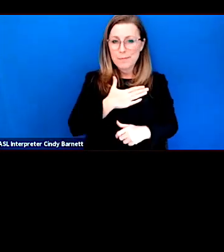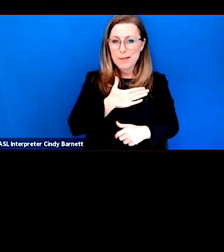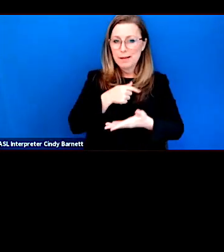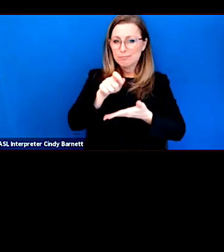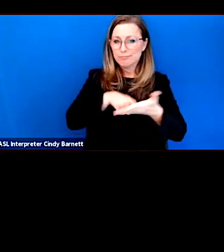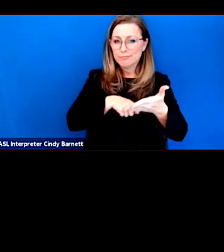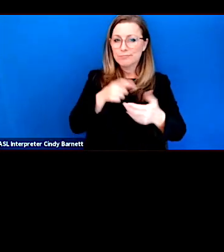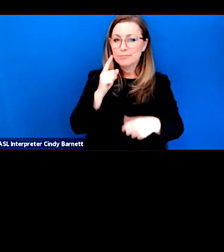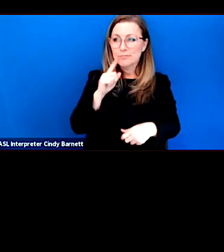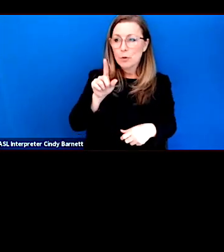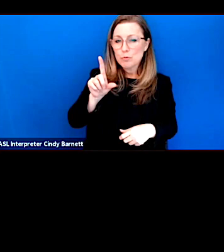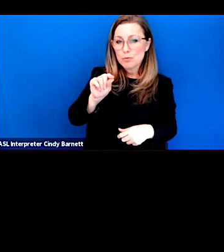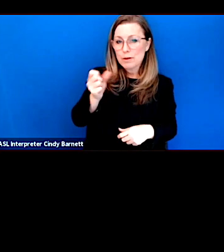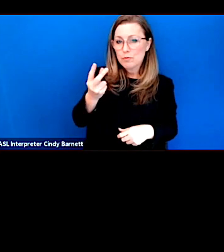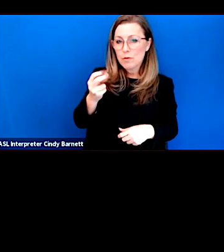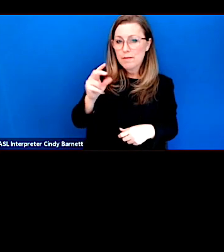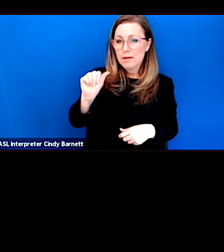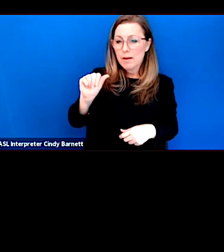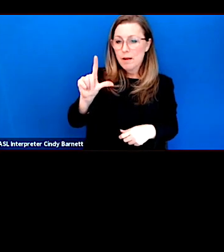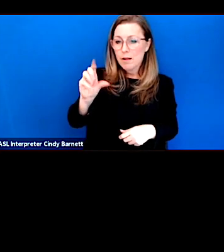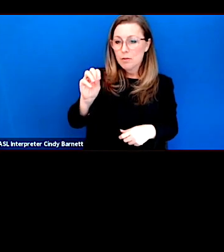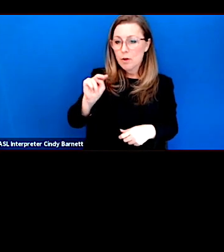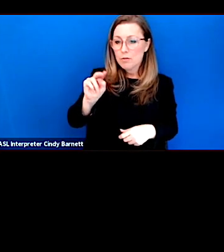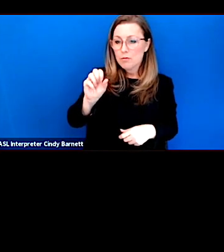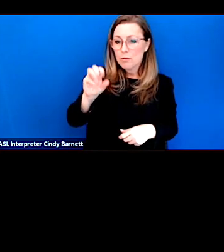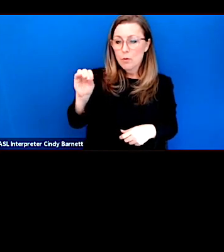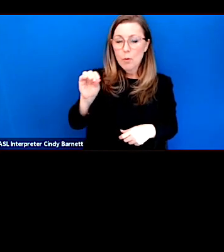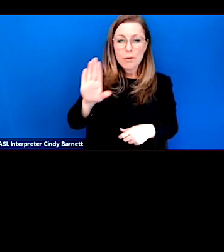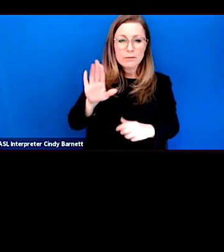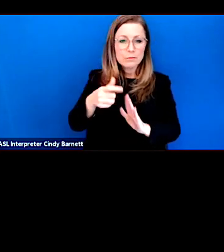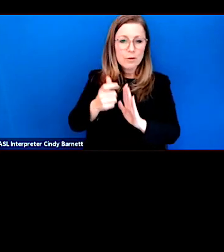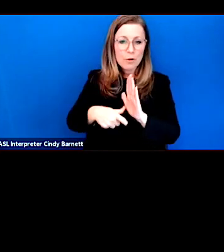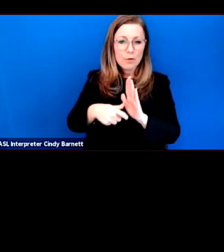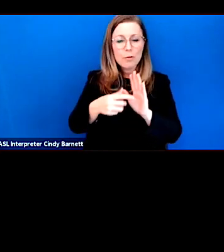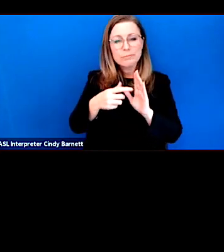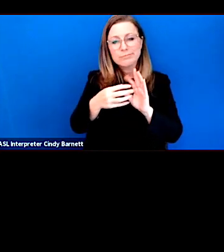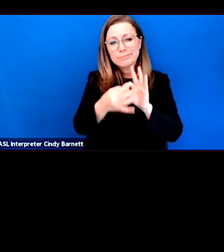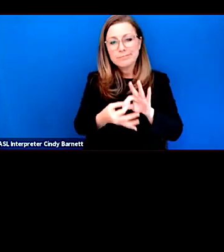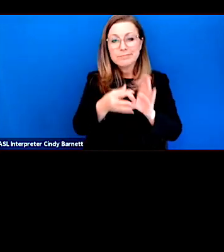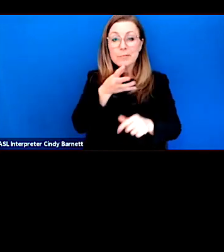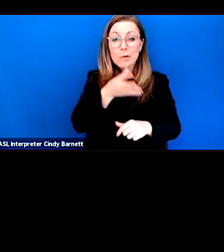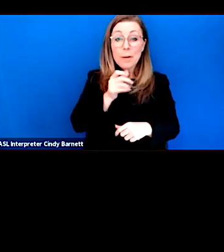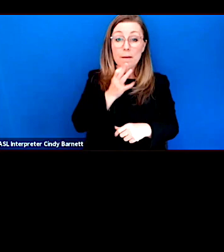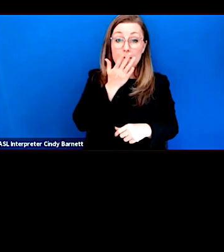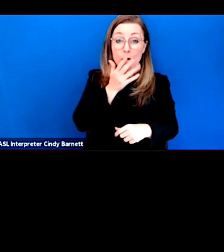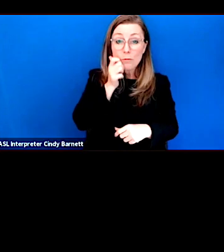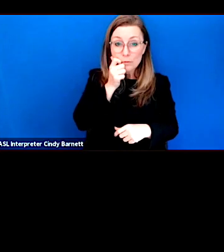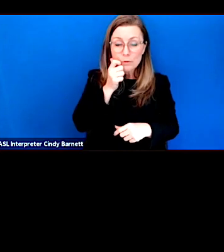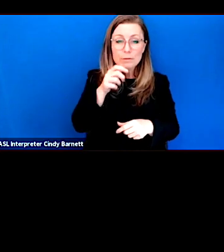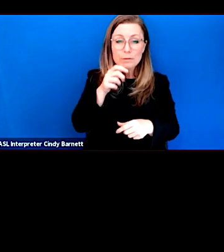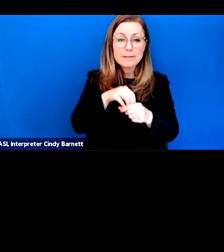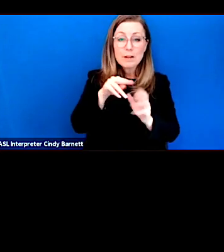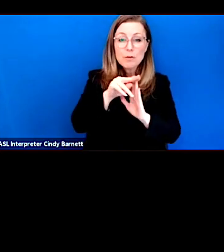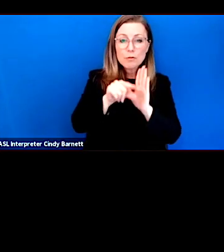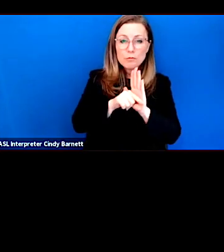Alonso that focuses on the experiences of women of color undergraduate students in engineering. I will now just let me take